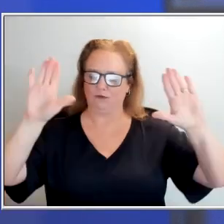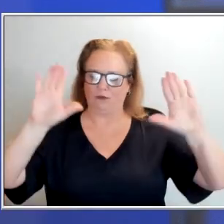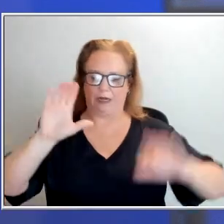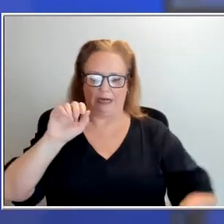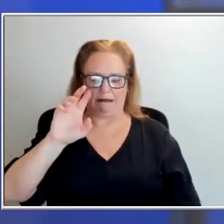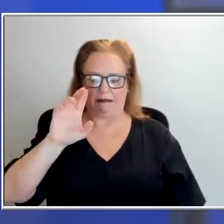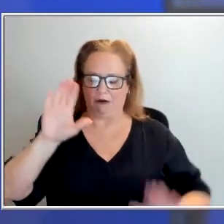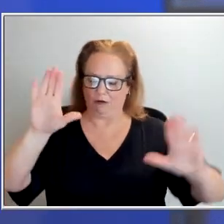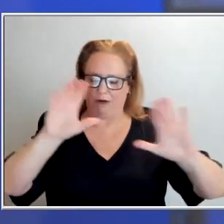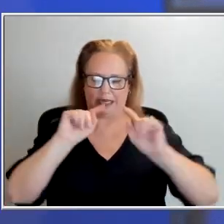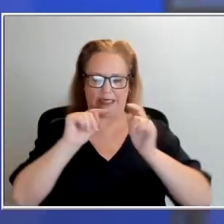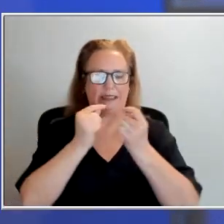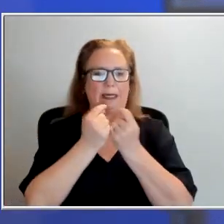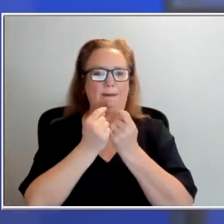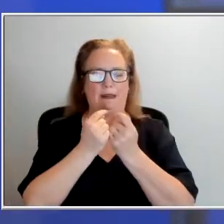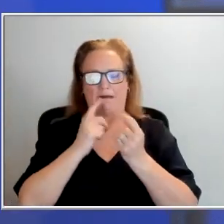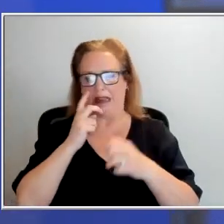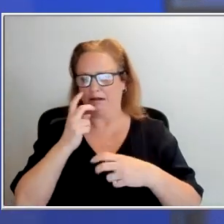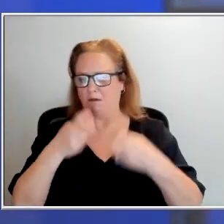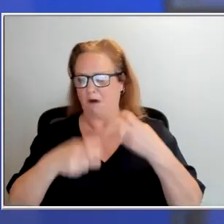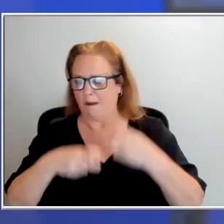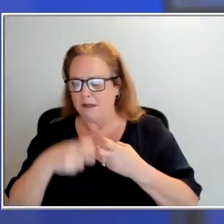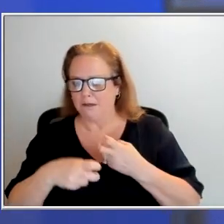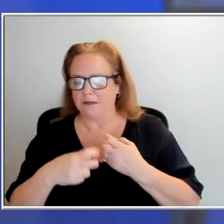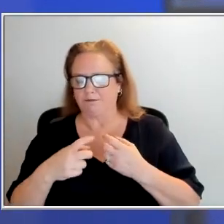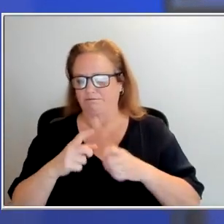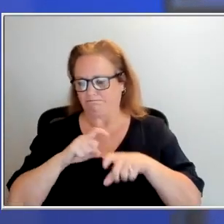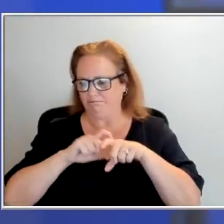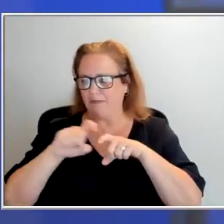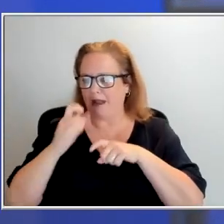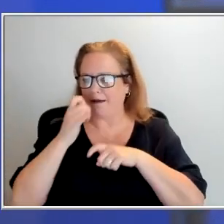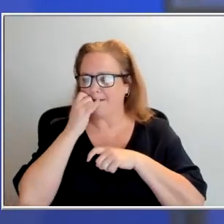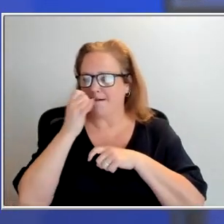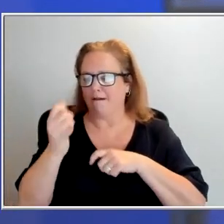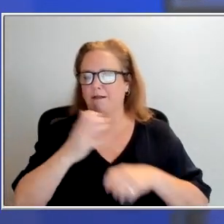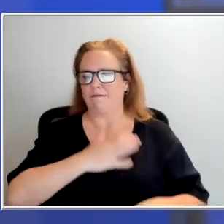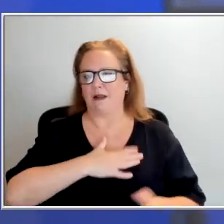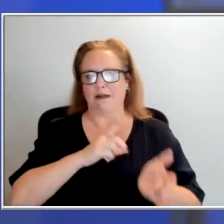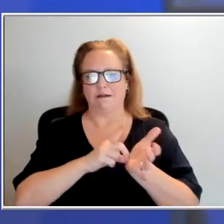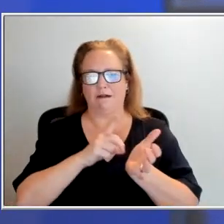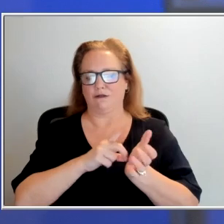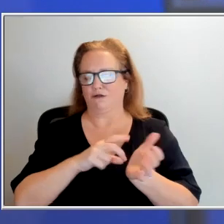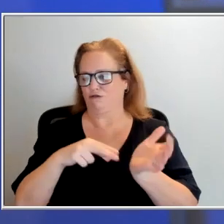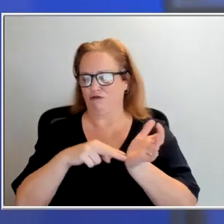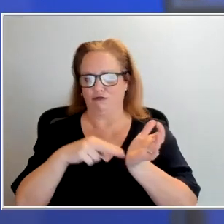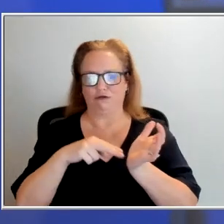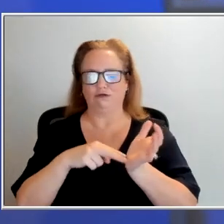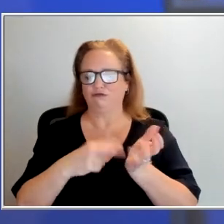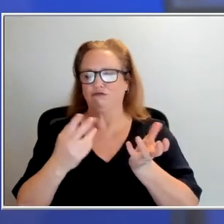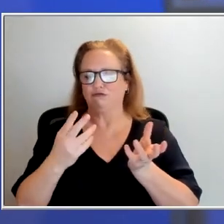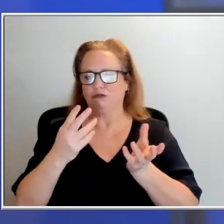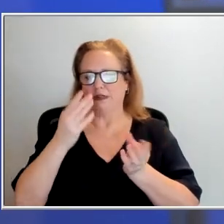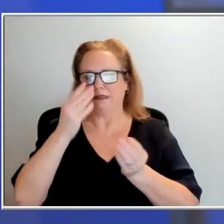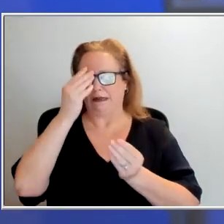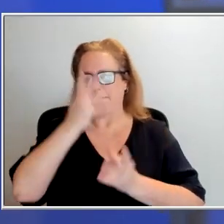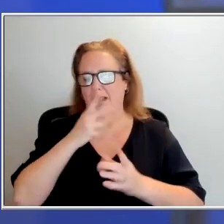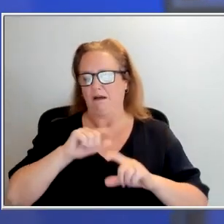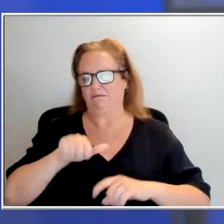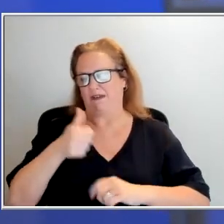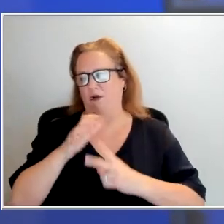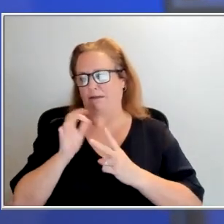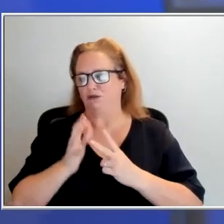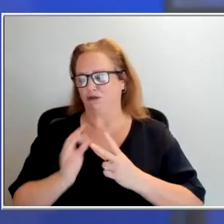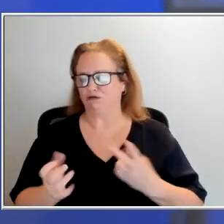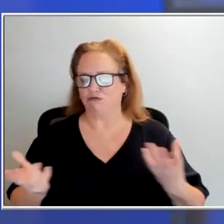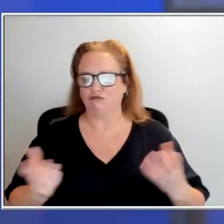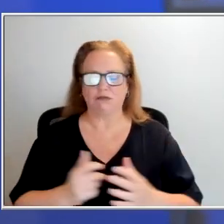that if I, you know, was having difficulty with something, I could call my doctor or his nurse, and they would give me alternatives. But being able to